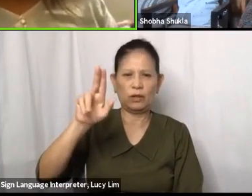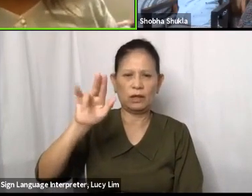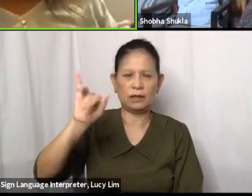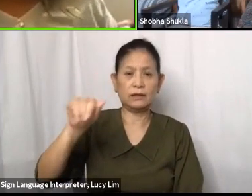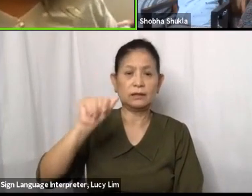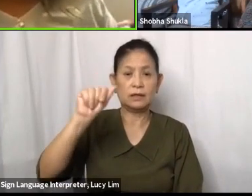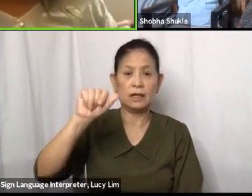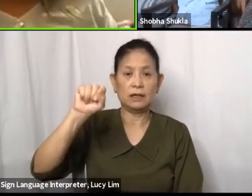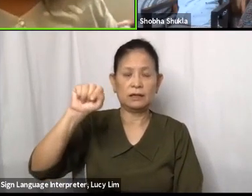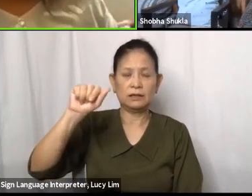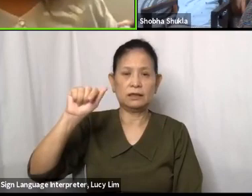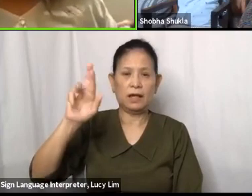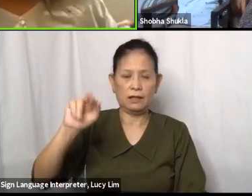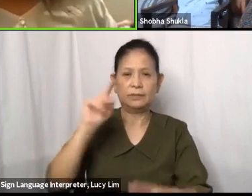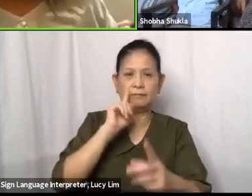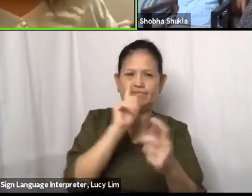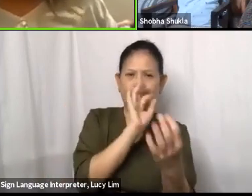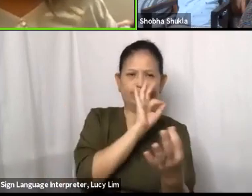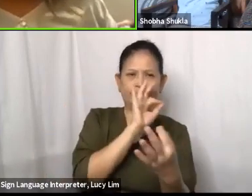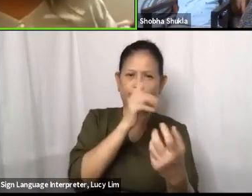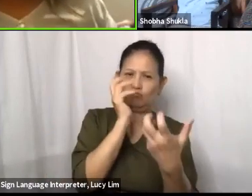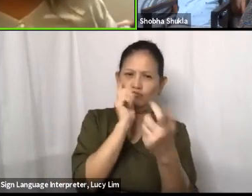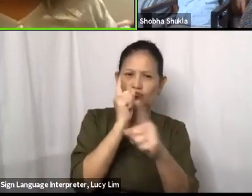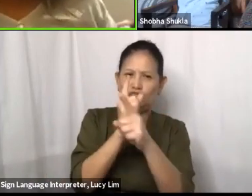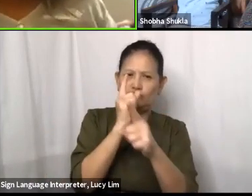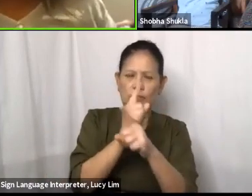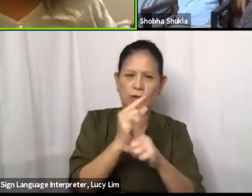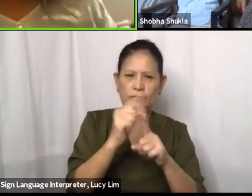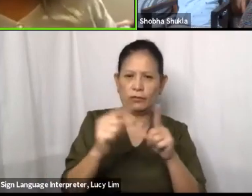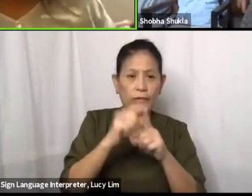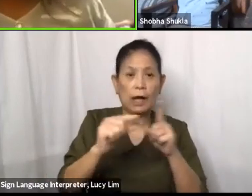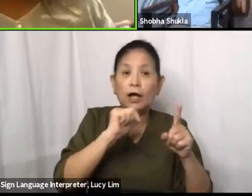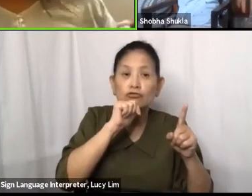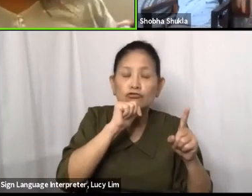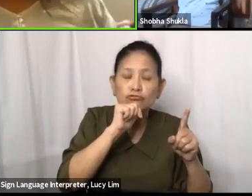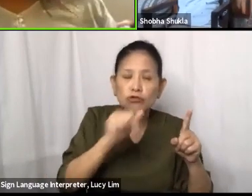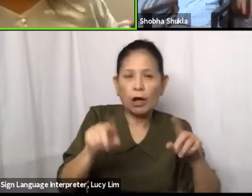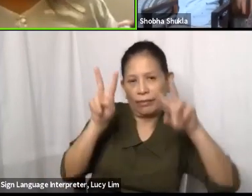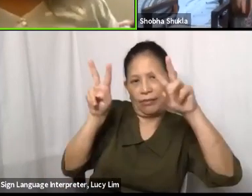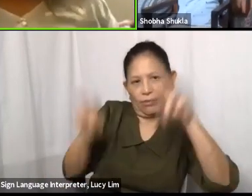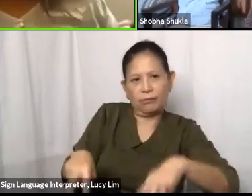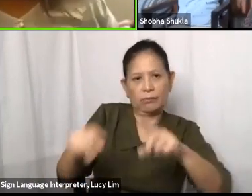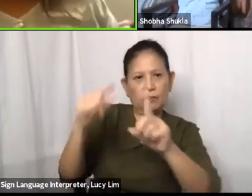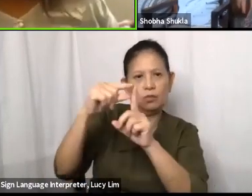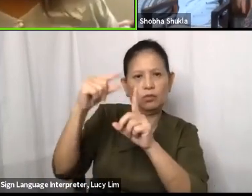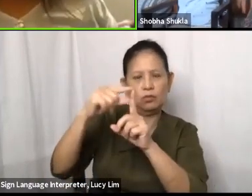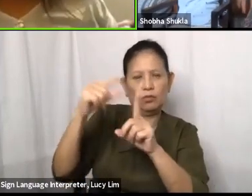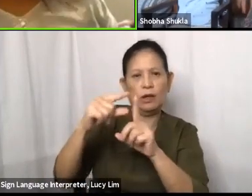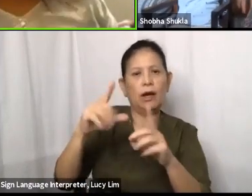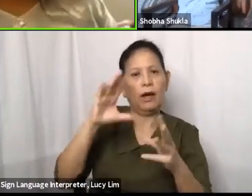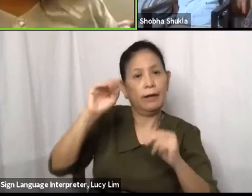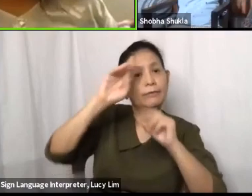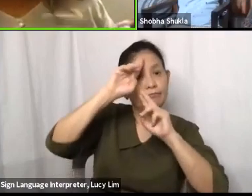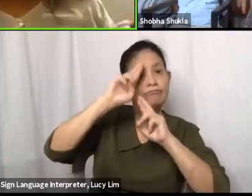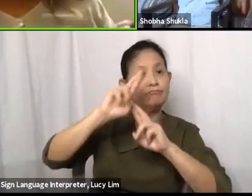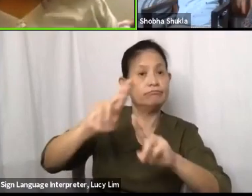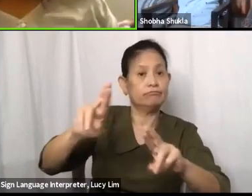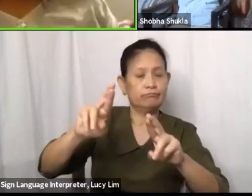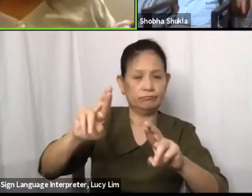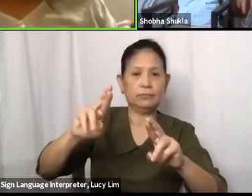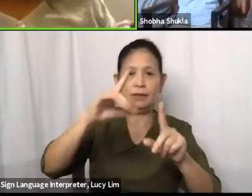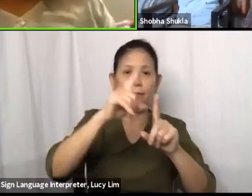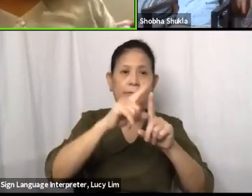it is used, which is not derogatory basically, and is respected in